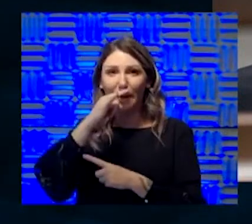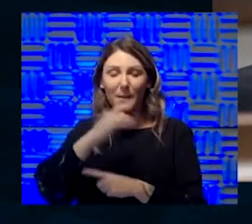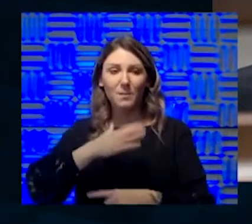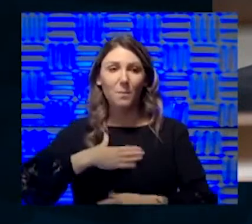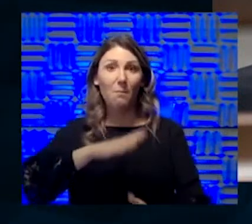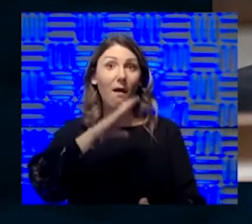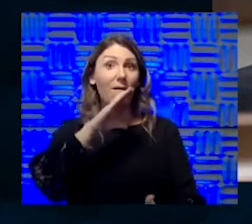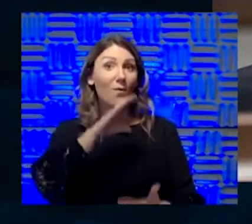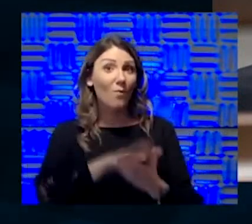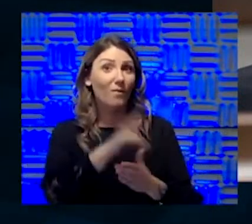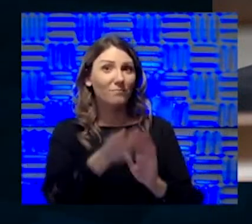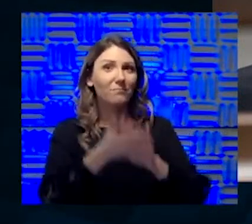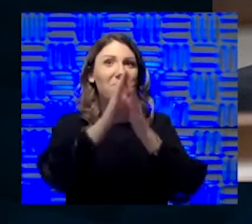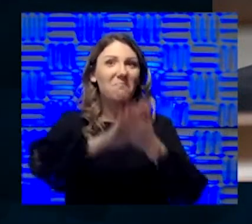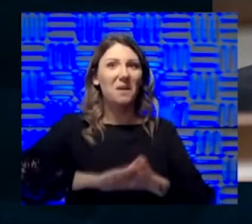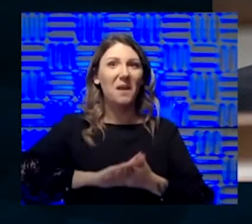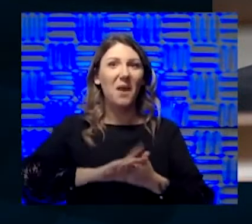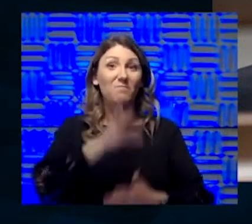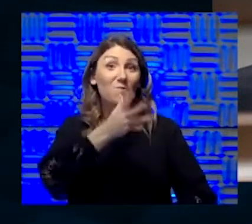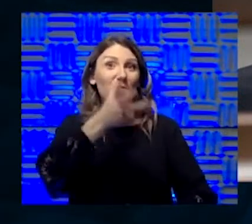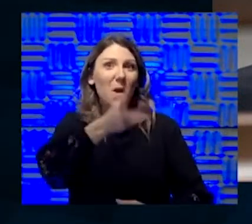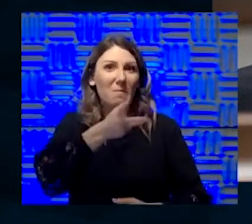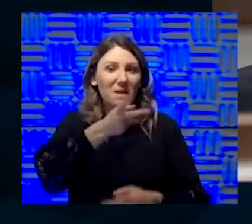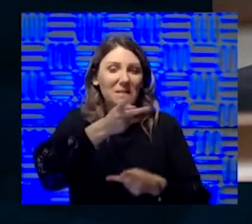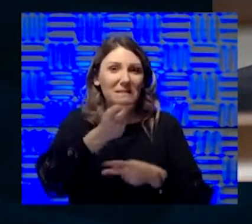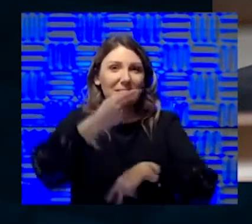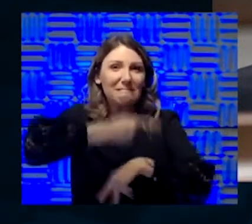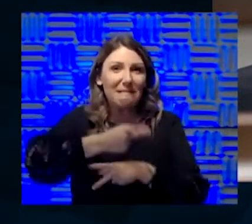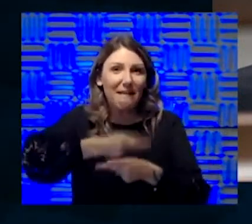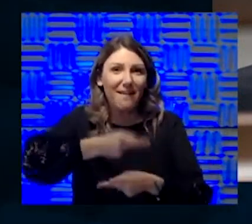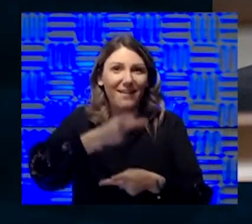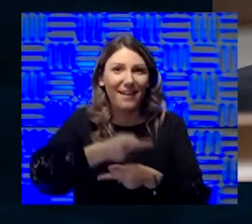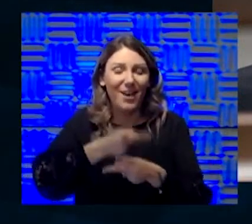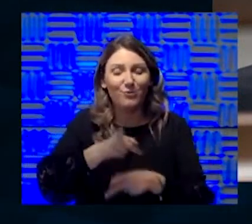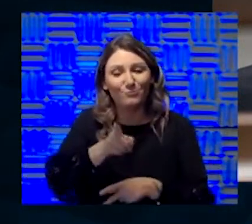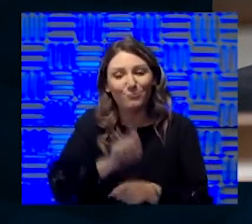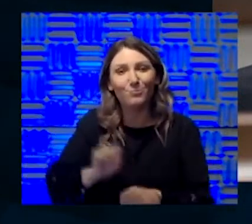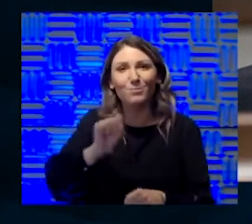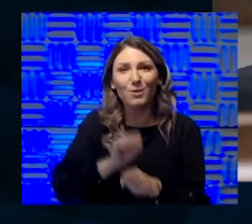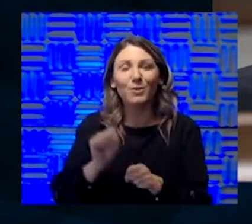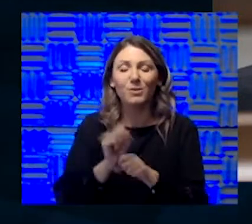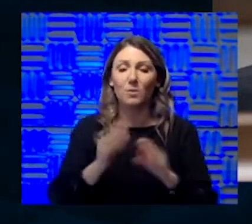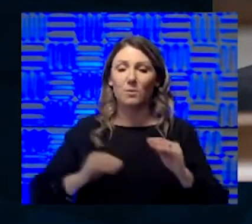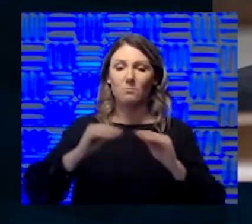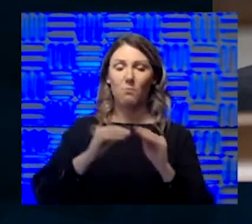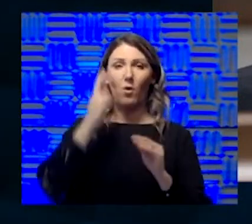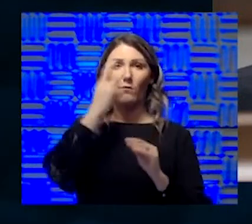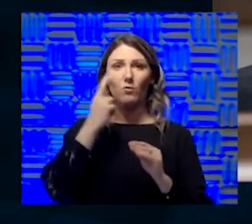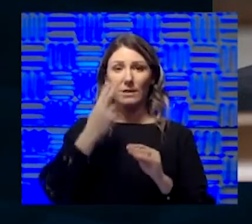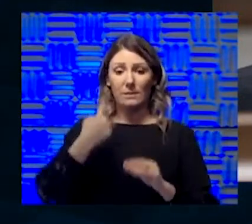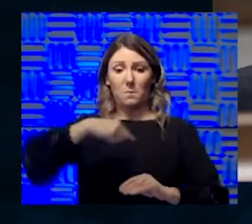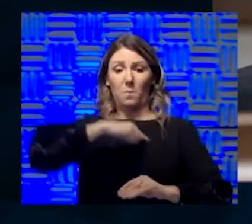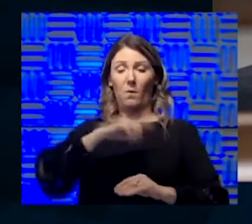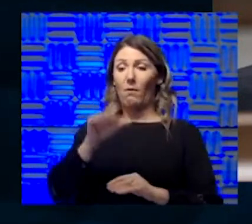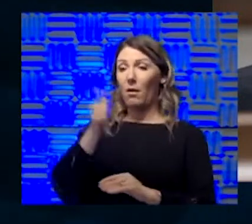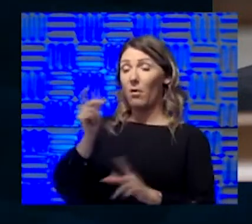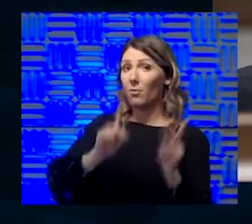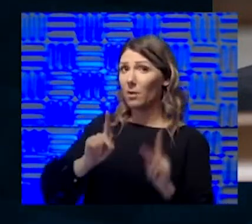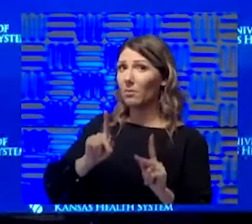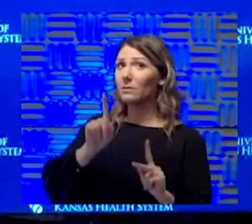provider, the grandma at work, and so all the more reason that we and others need to be very cautious.